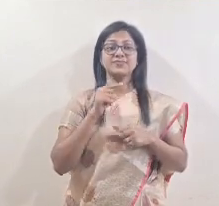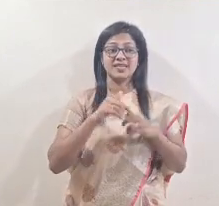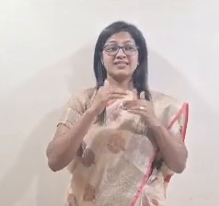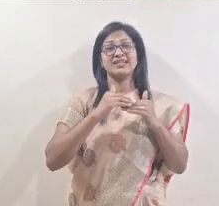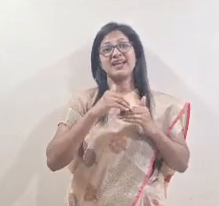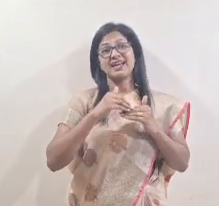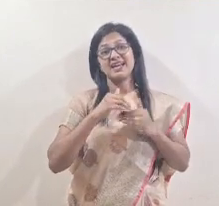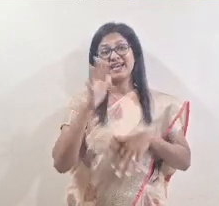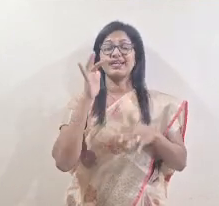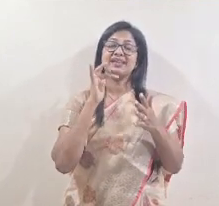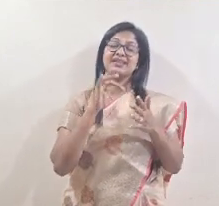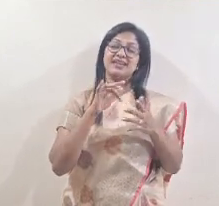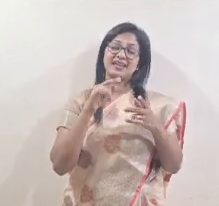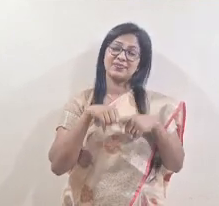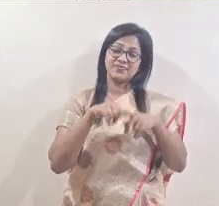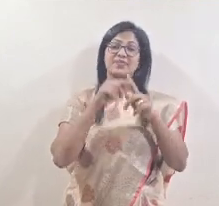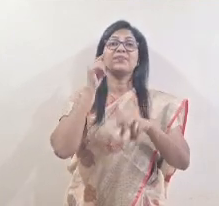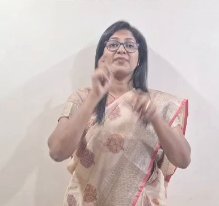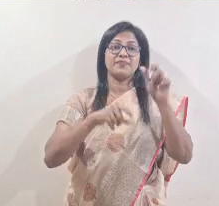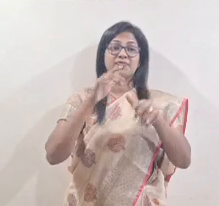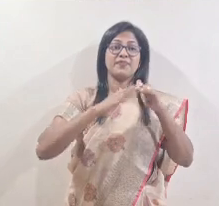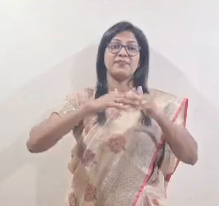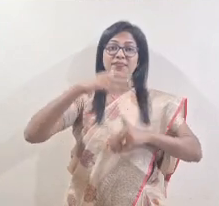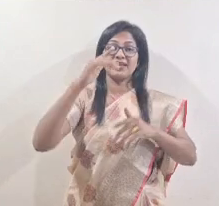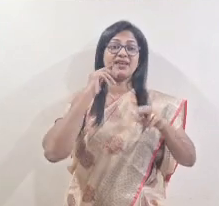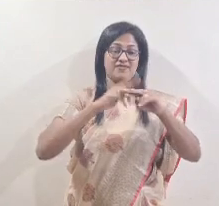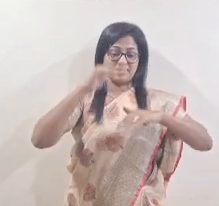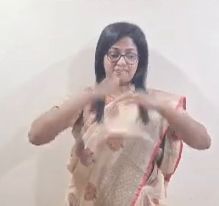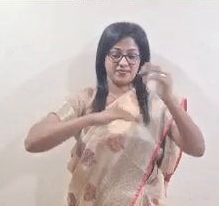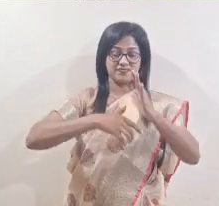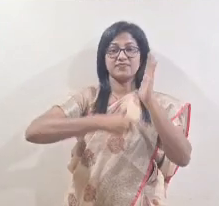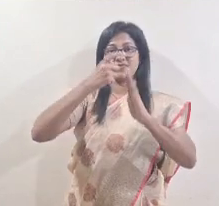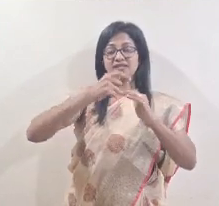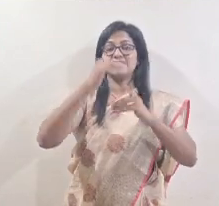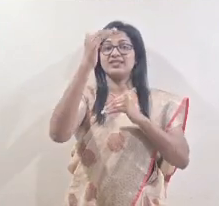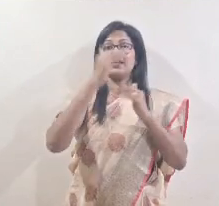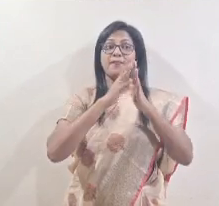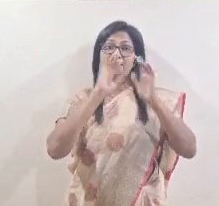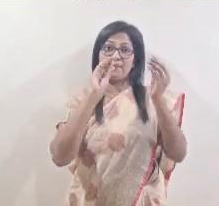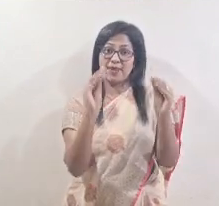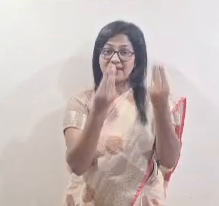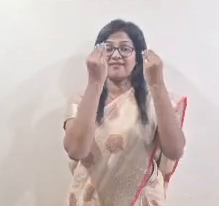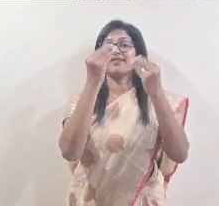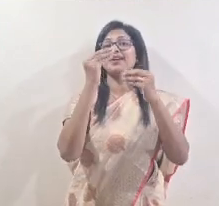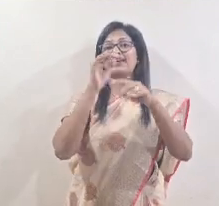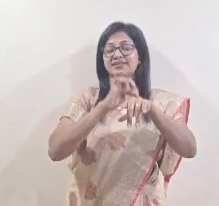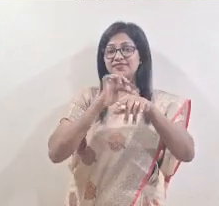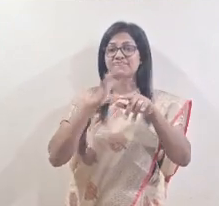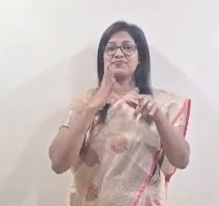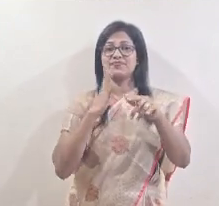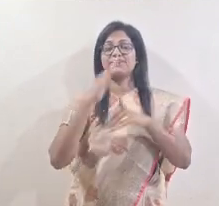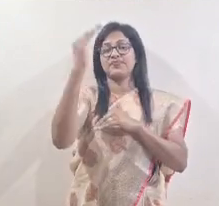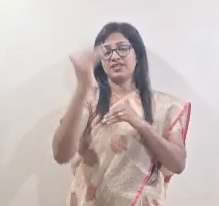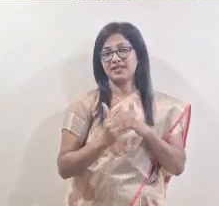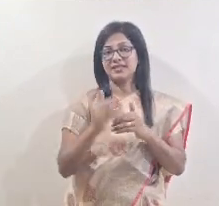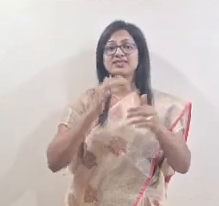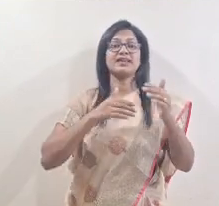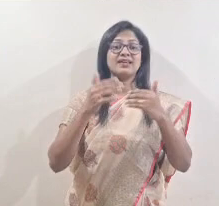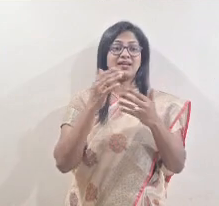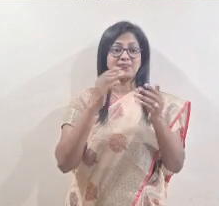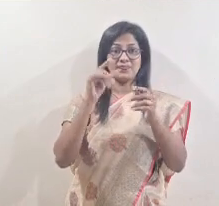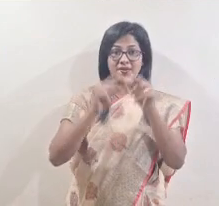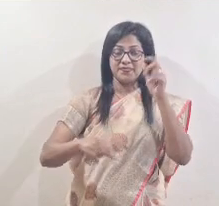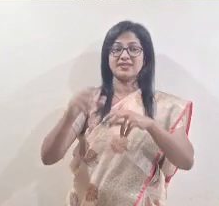likelihood of increased ridership if the infrastructure is enhanced and the waiting time is minimized. And in the existing public transport services